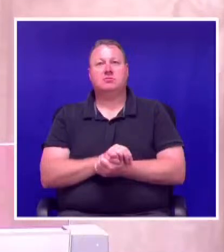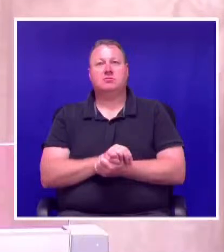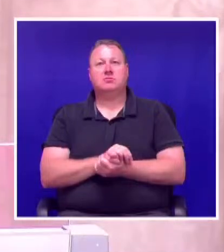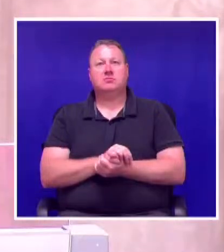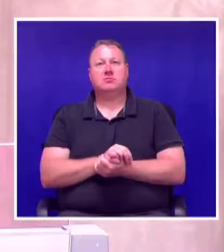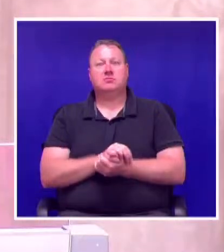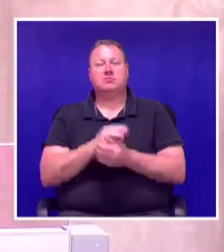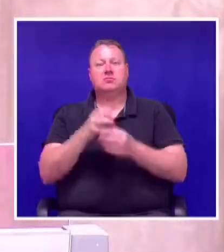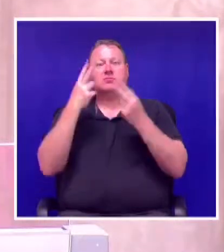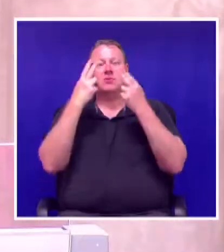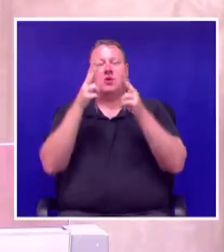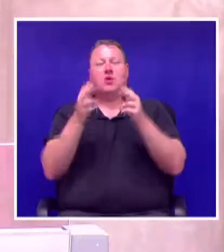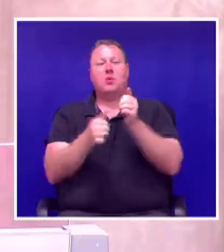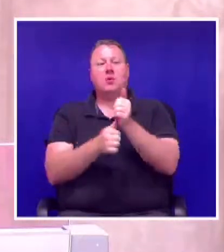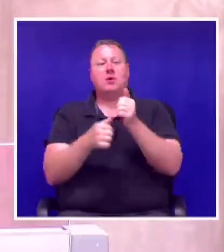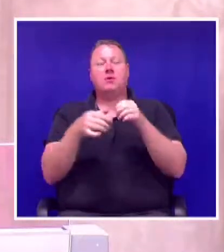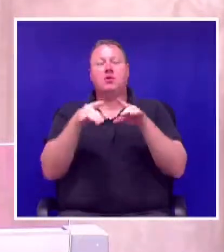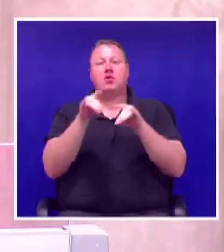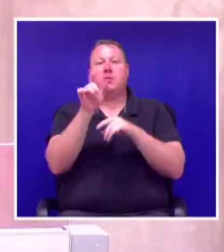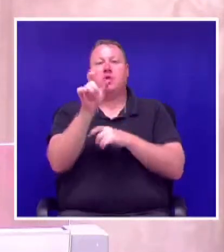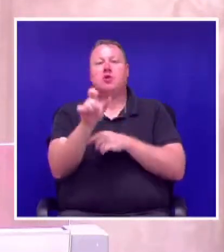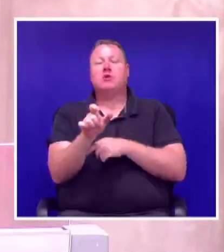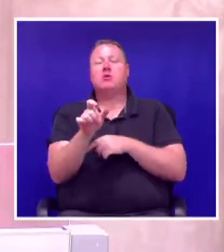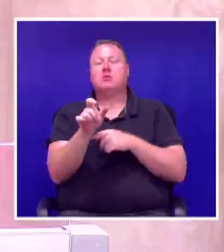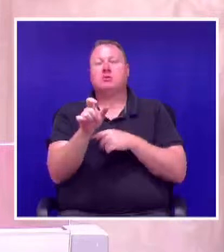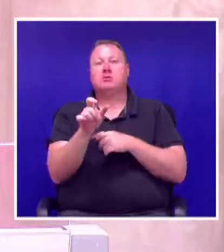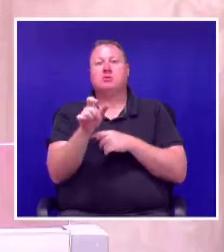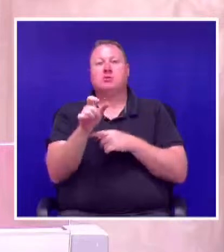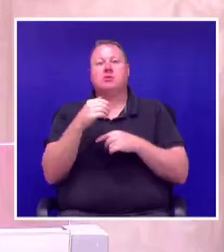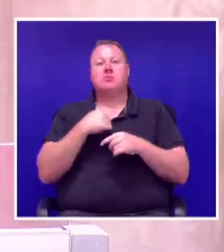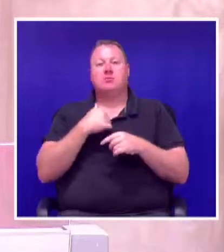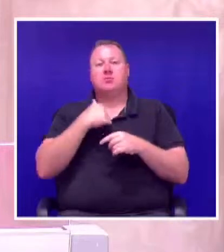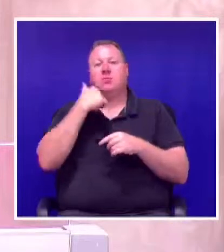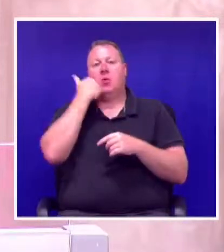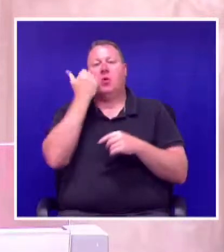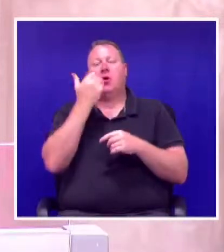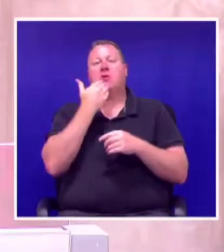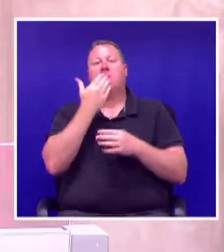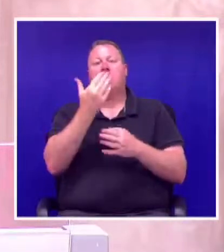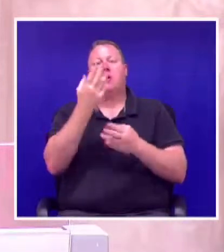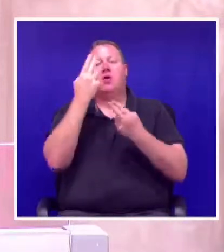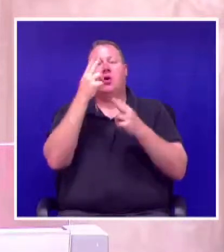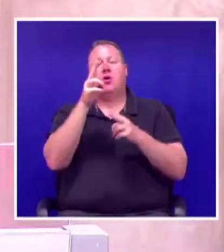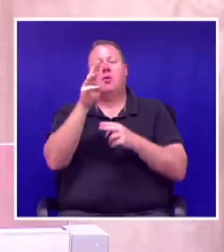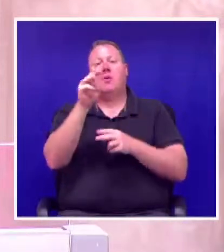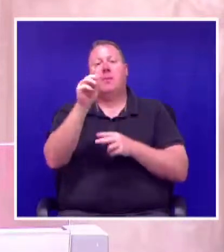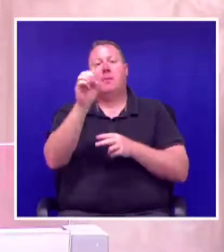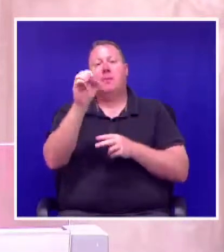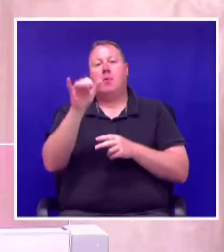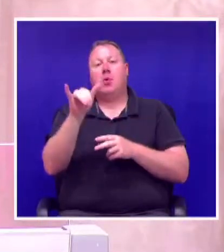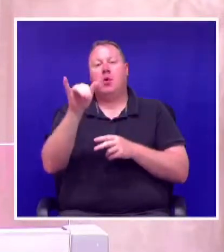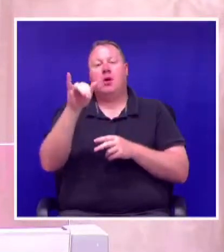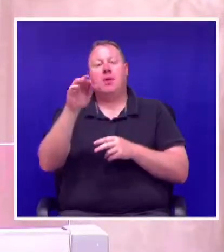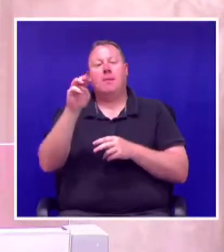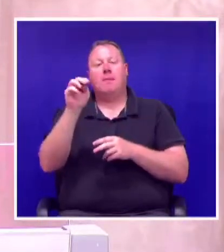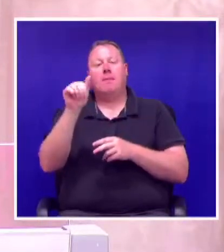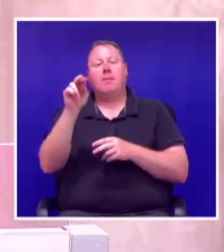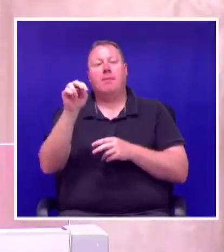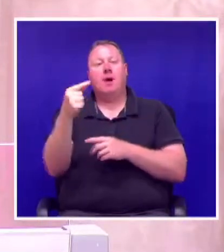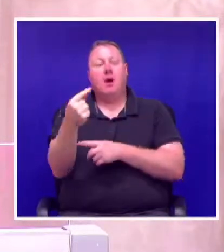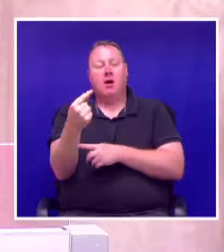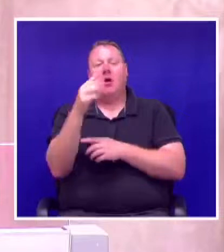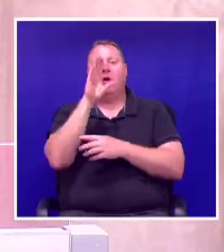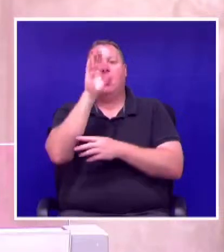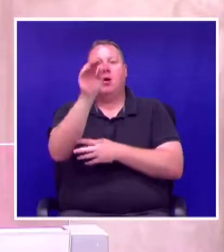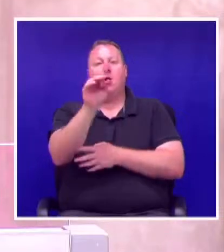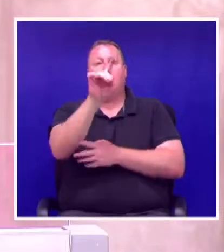Honourable Deputy Chairperson, I would like to thank Honourable Moe Mang for raising this important question